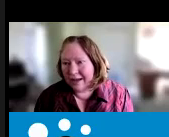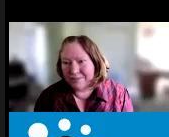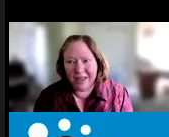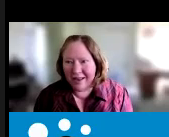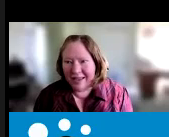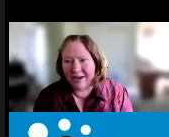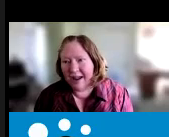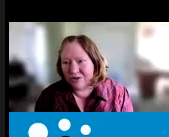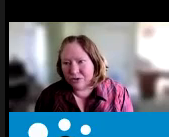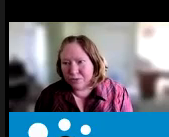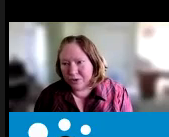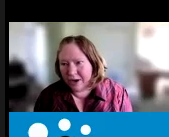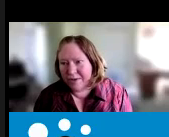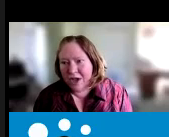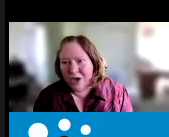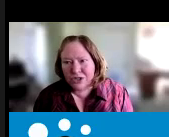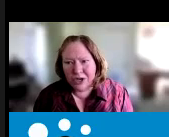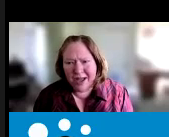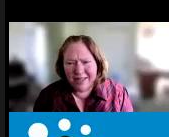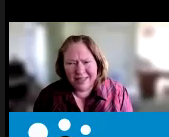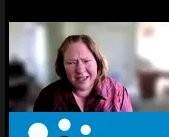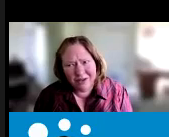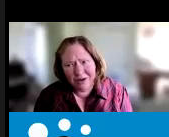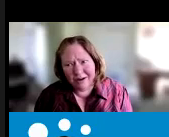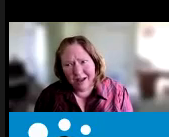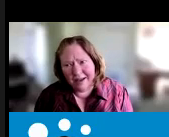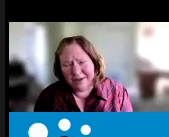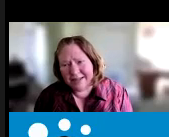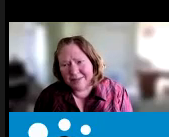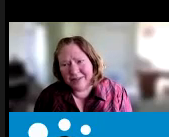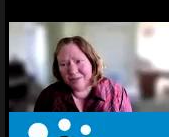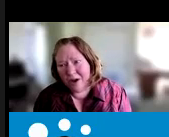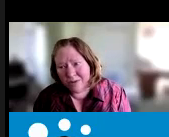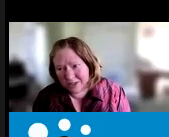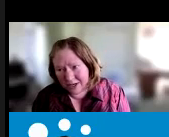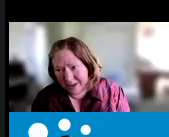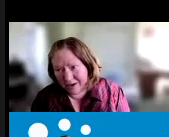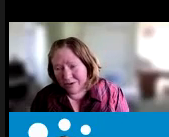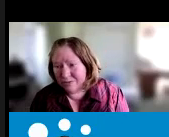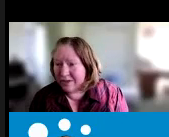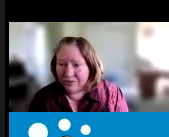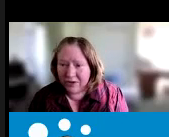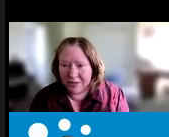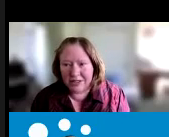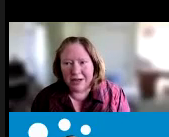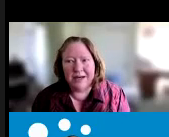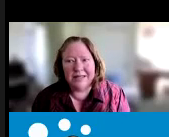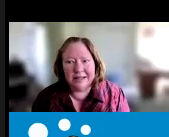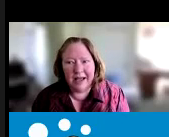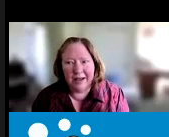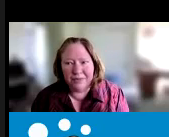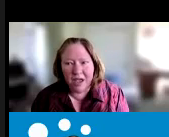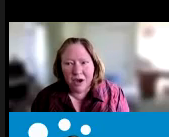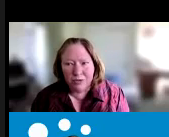or even an after-school program. So, and then the other example that we always talk about, or we frequently talk about,